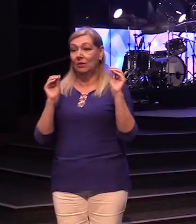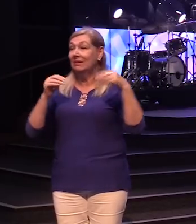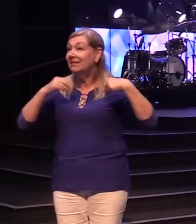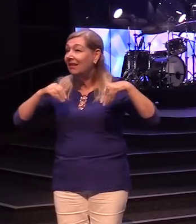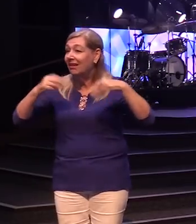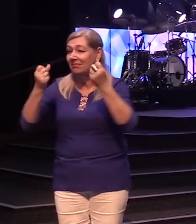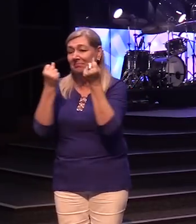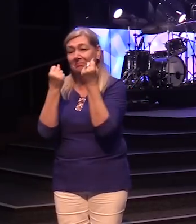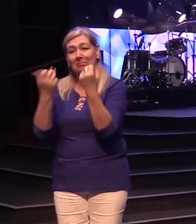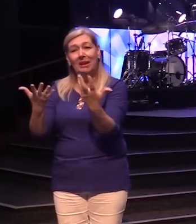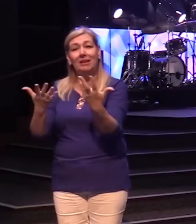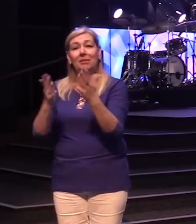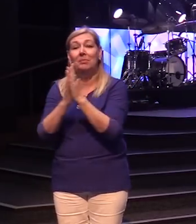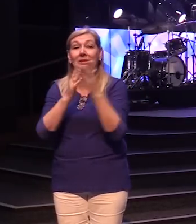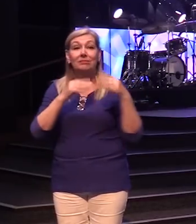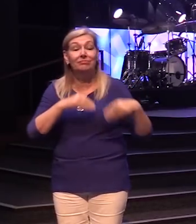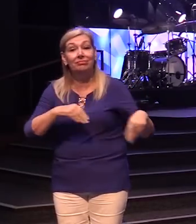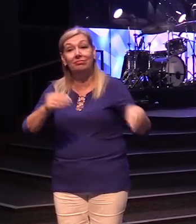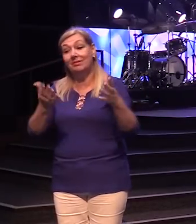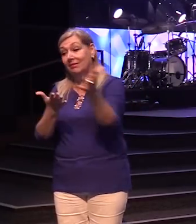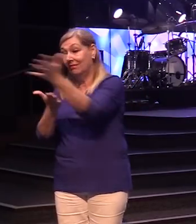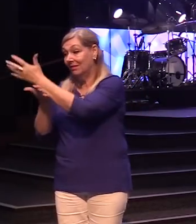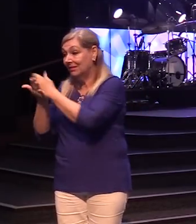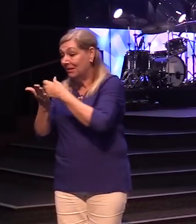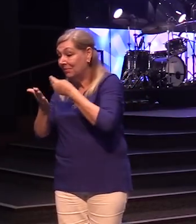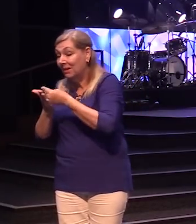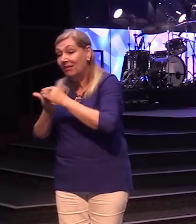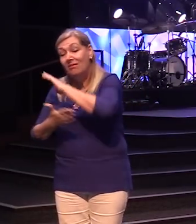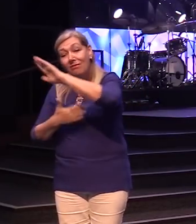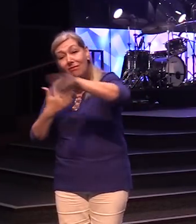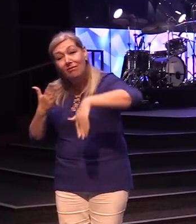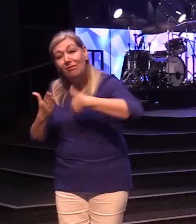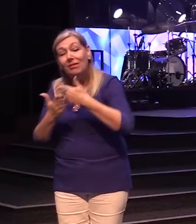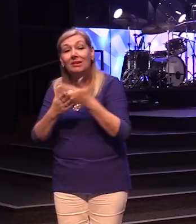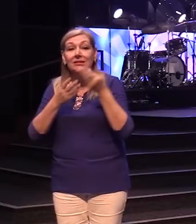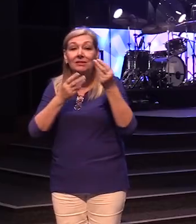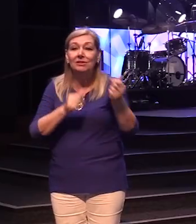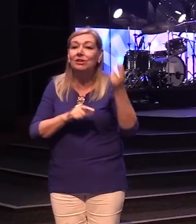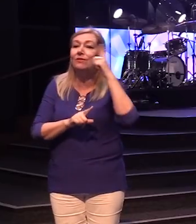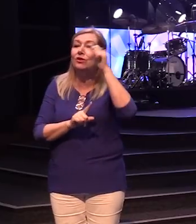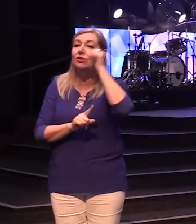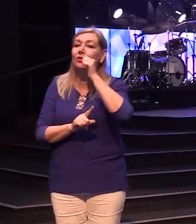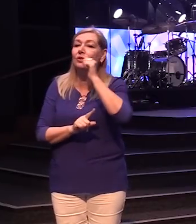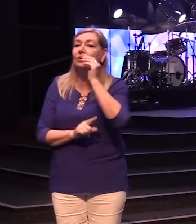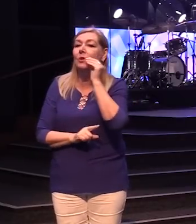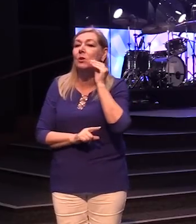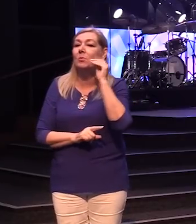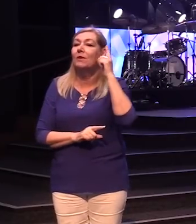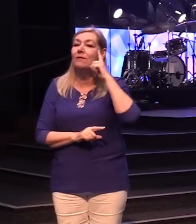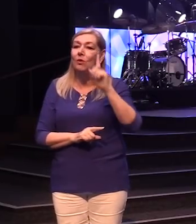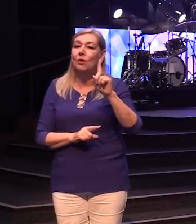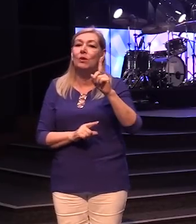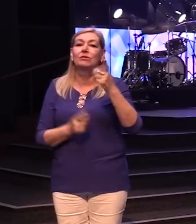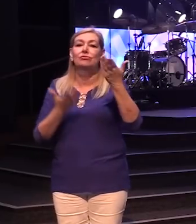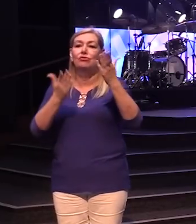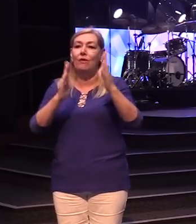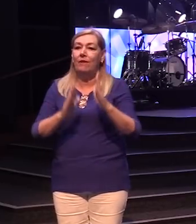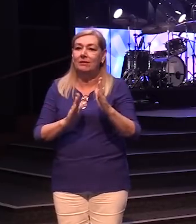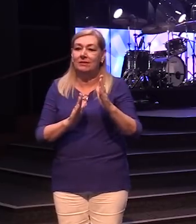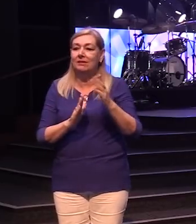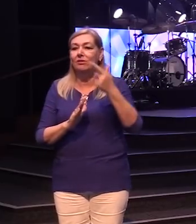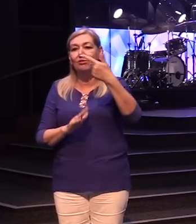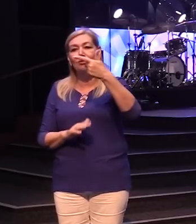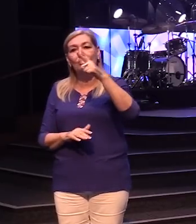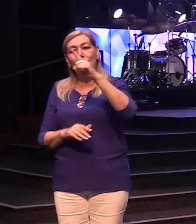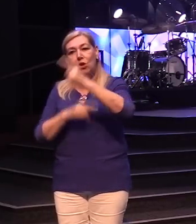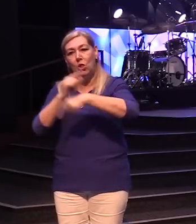copies worldwide. It all goes 100% to support the girls' homes of Global Servants. And so I hope you'll go out there to